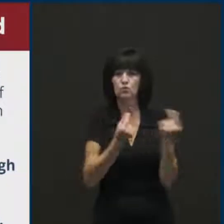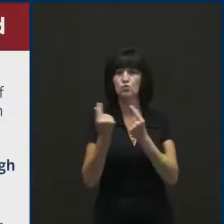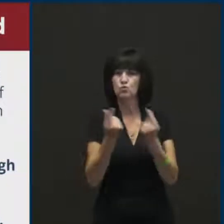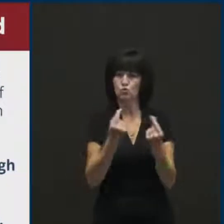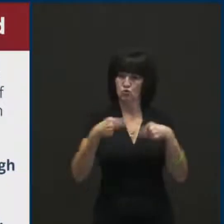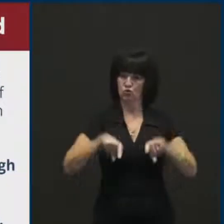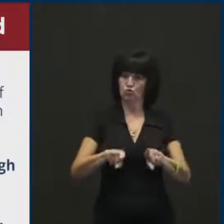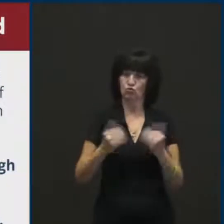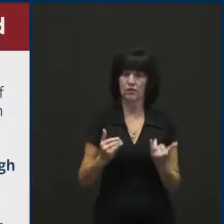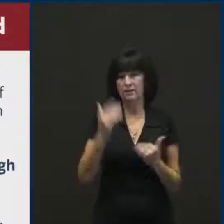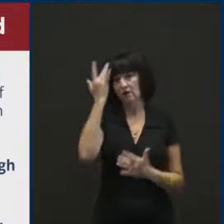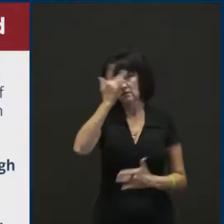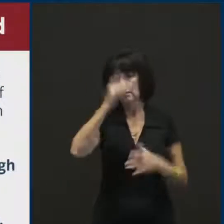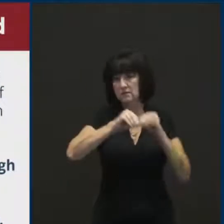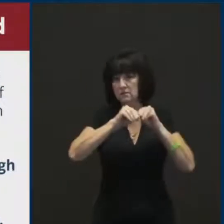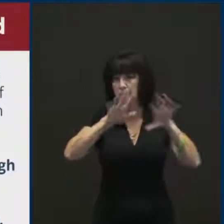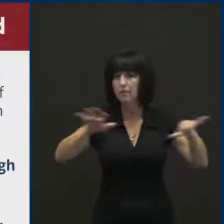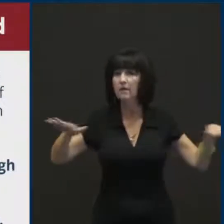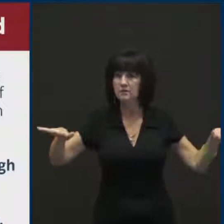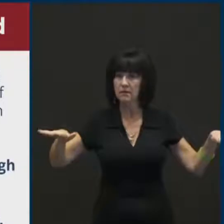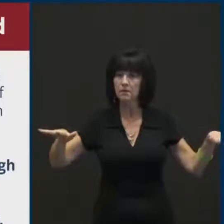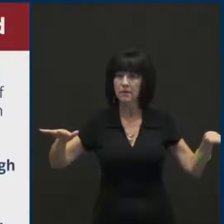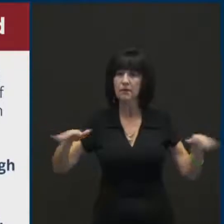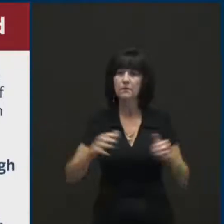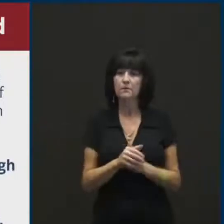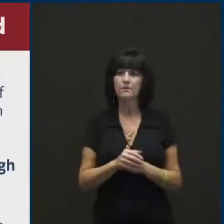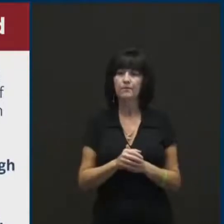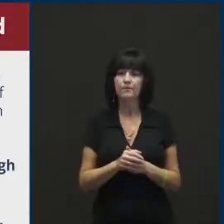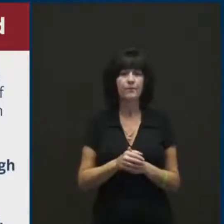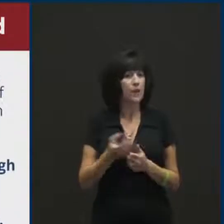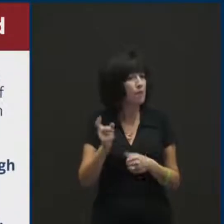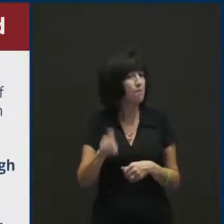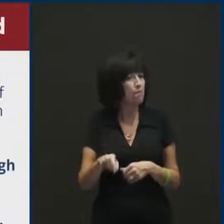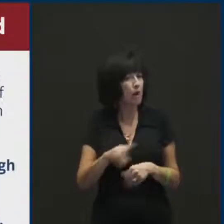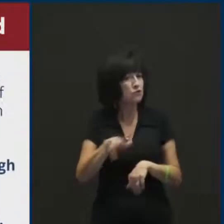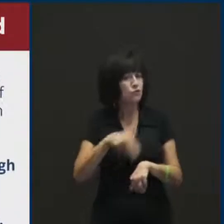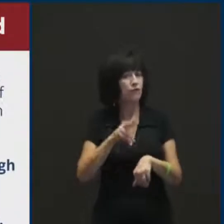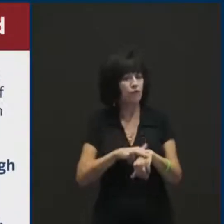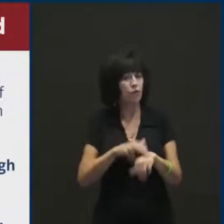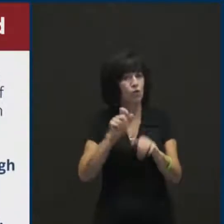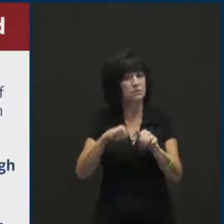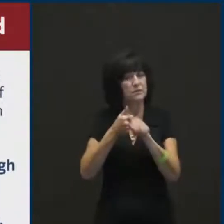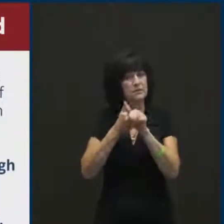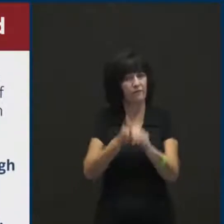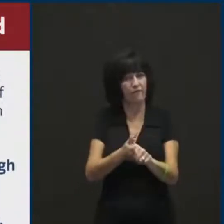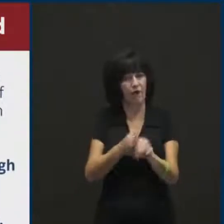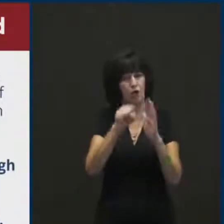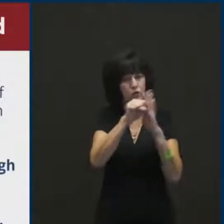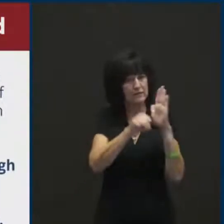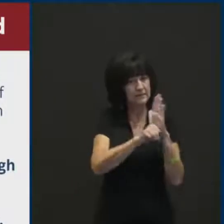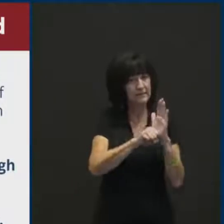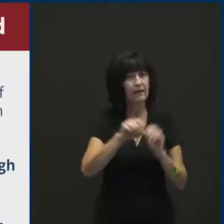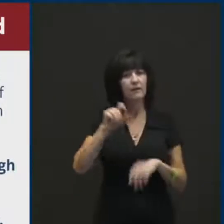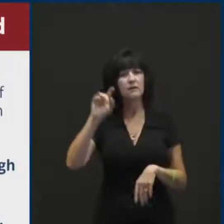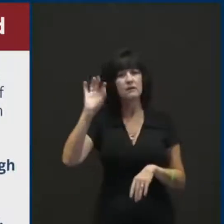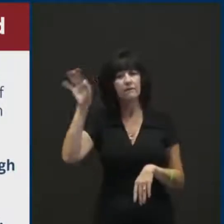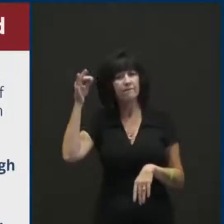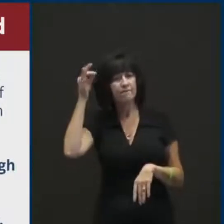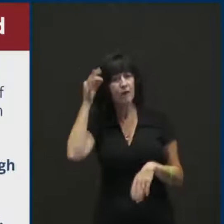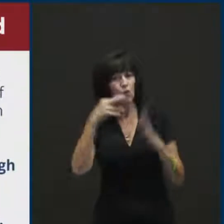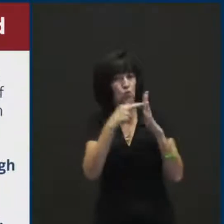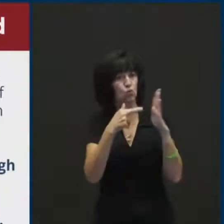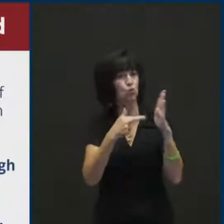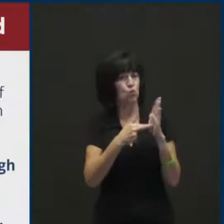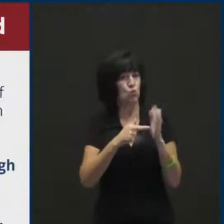we need folks to obviously follow any state and federal rules around how the money can be spent. But again, we are looking for areas